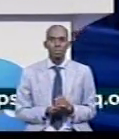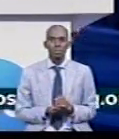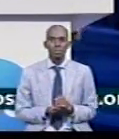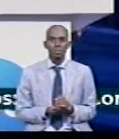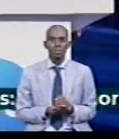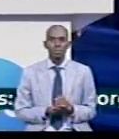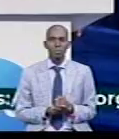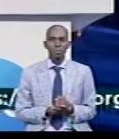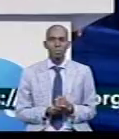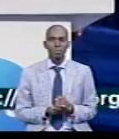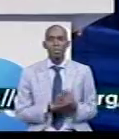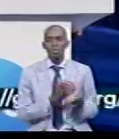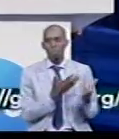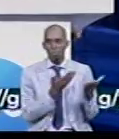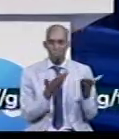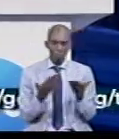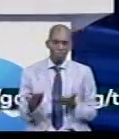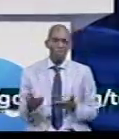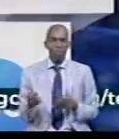Bring them out.